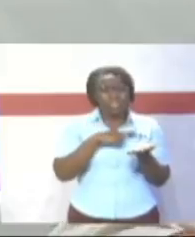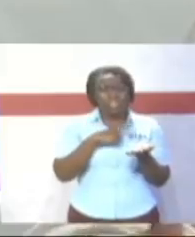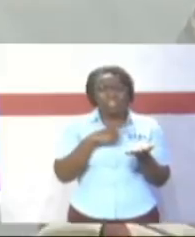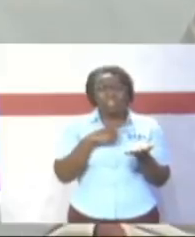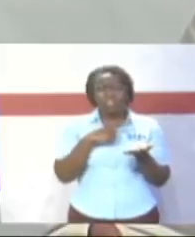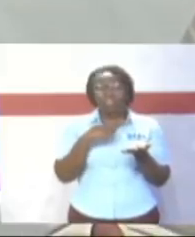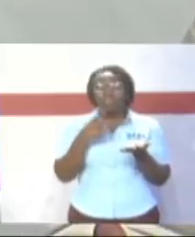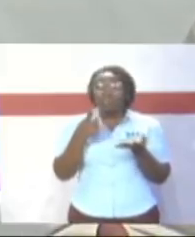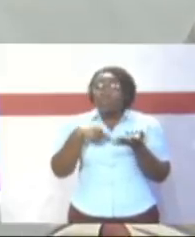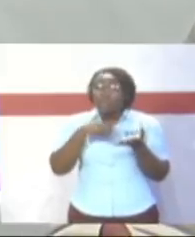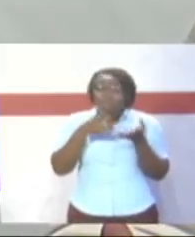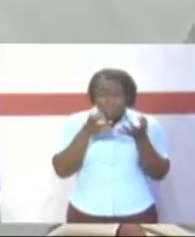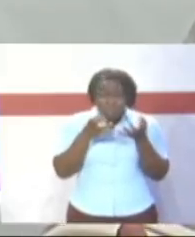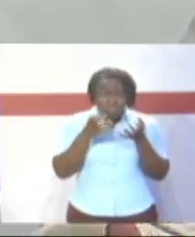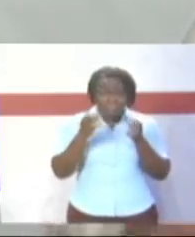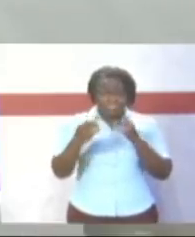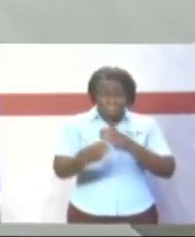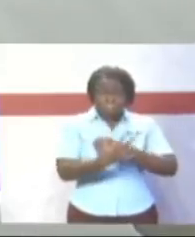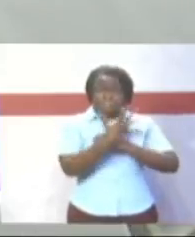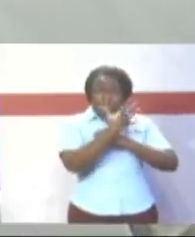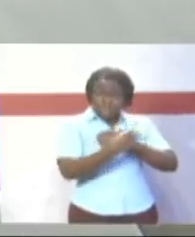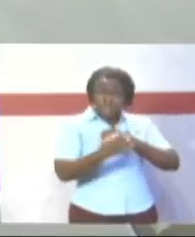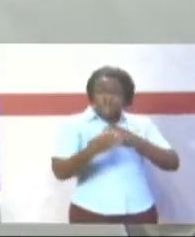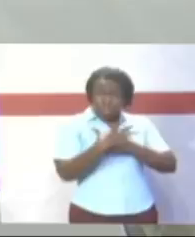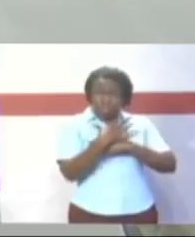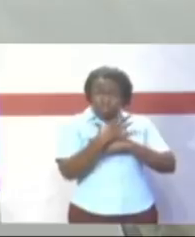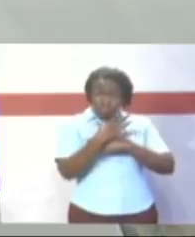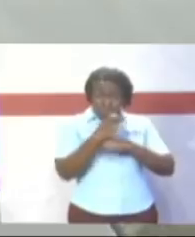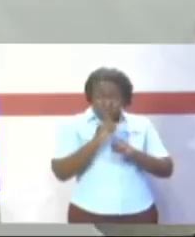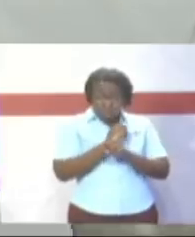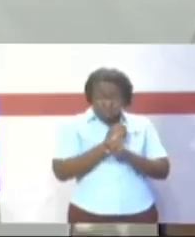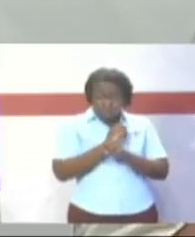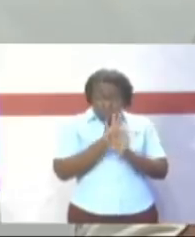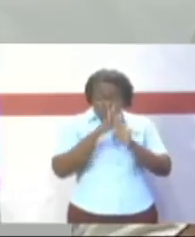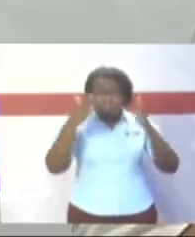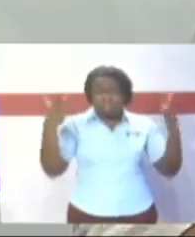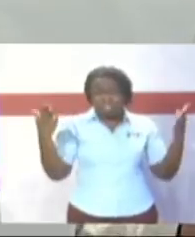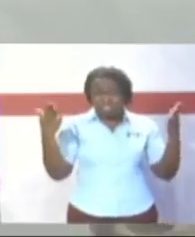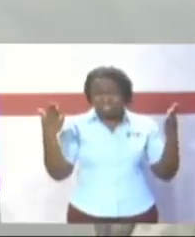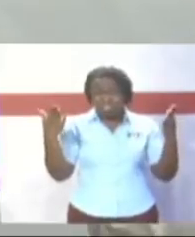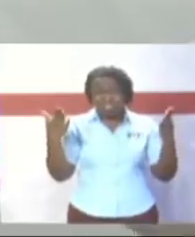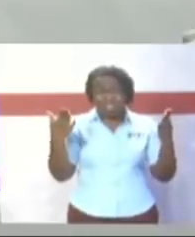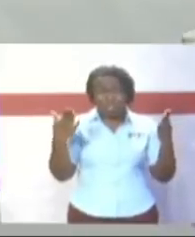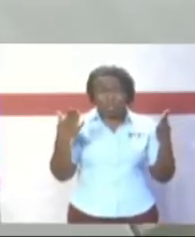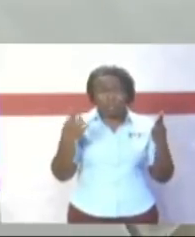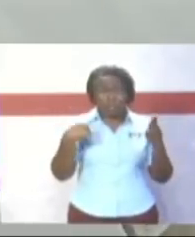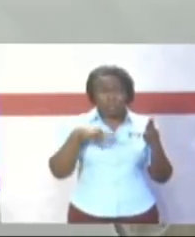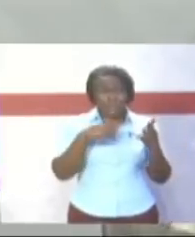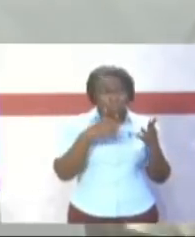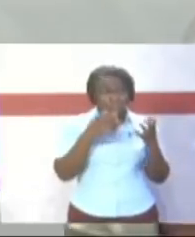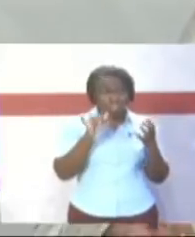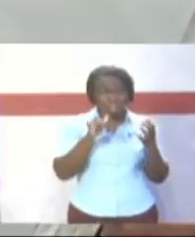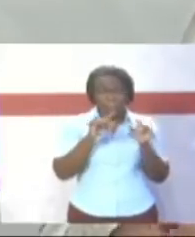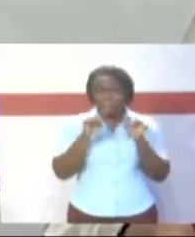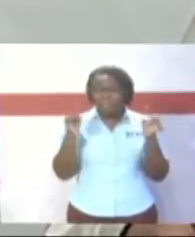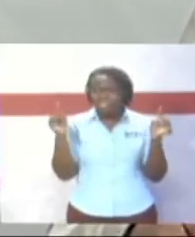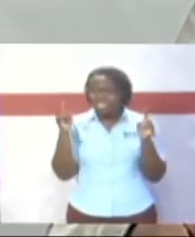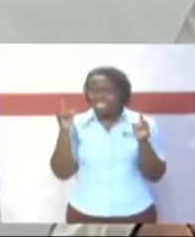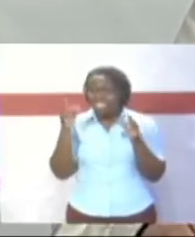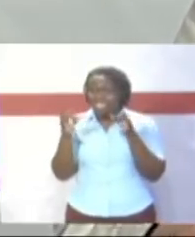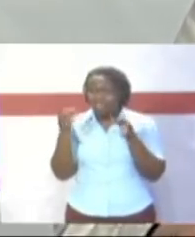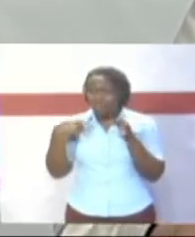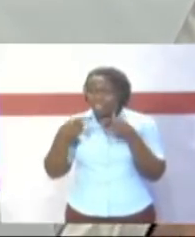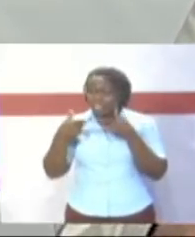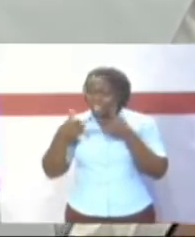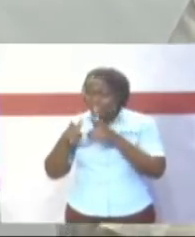be reopened and all of that. What is the implication then to our villagers as well as to visitors if we allow